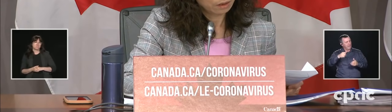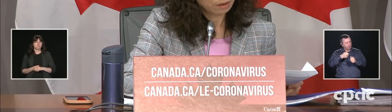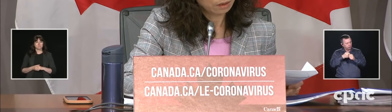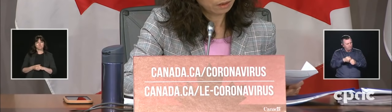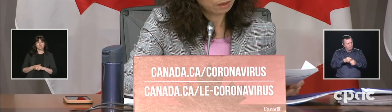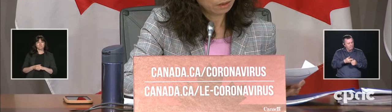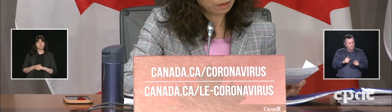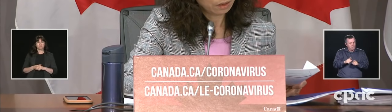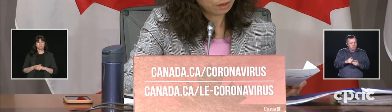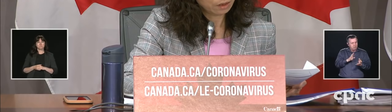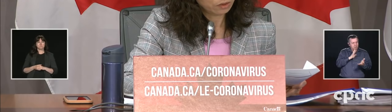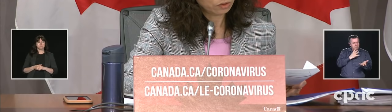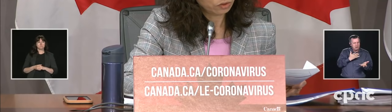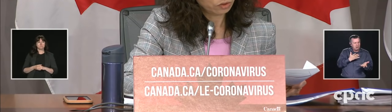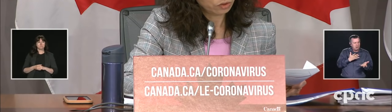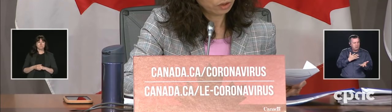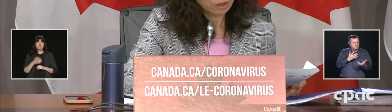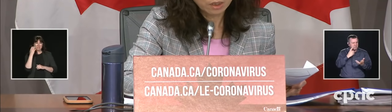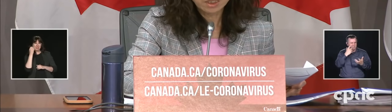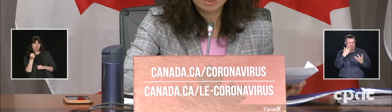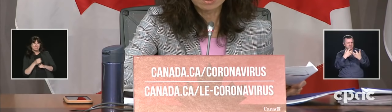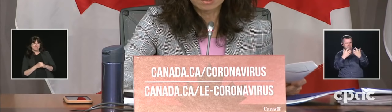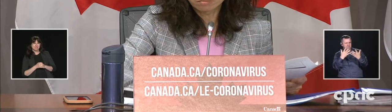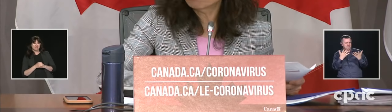Does that make sense?